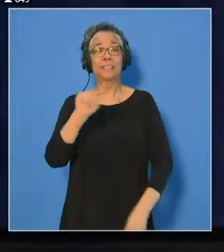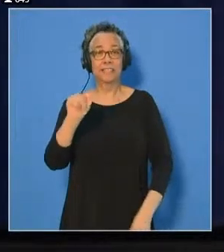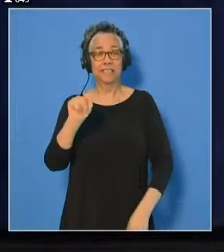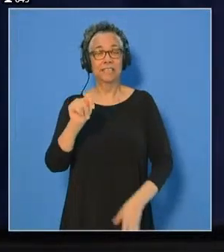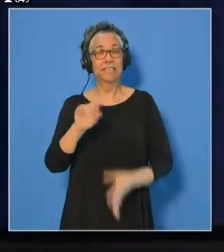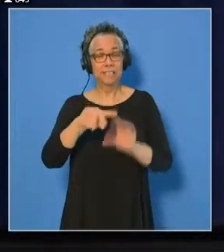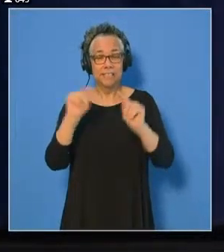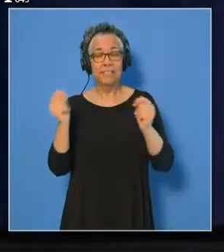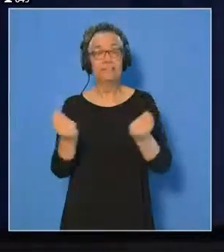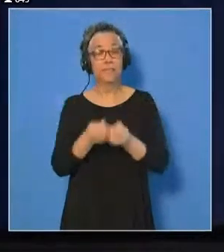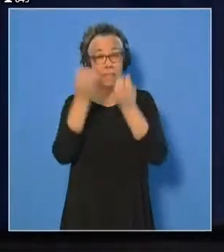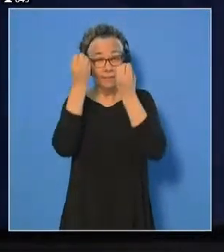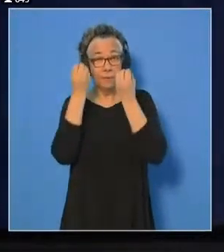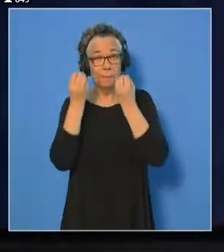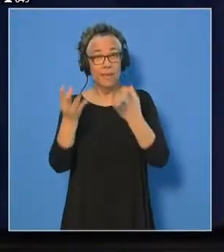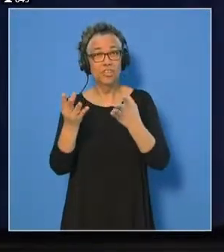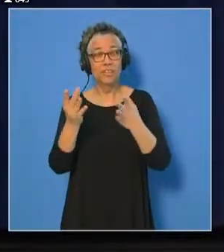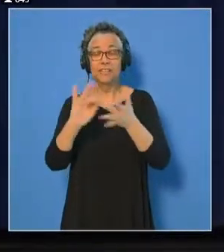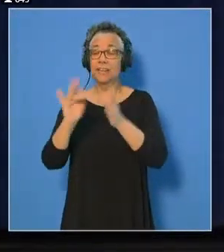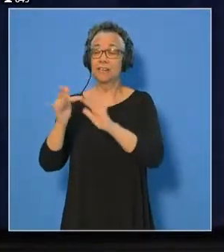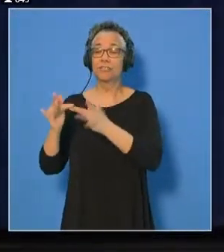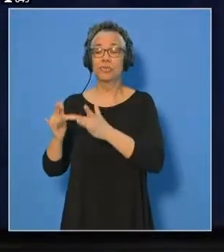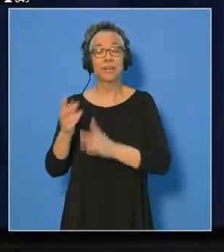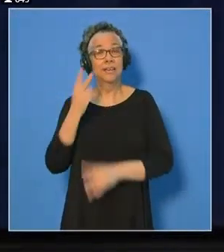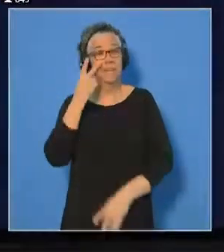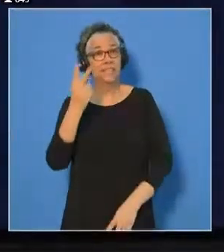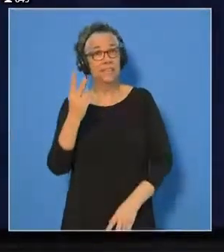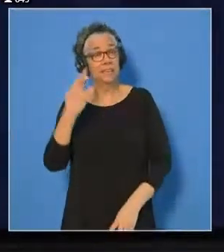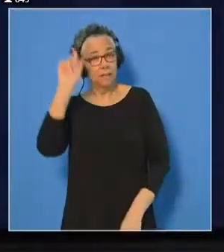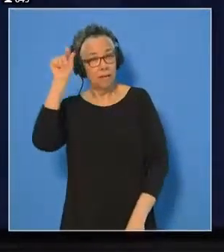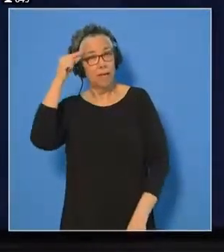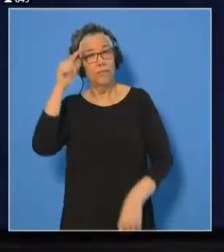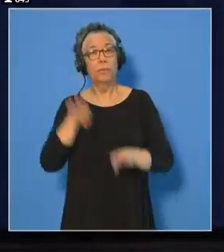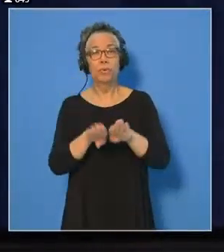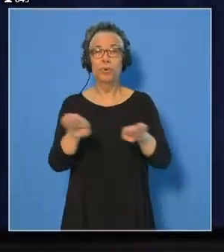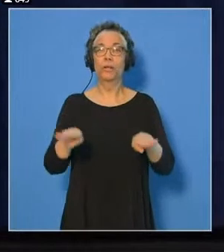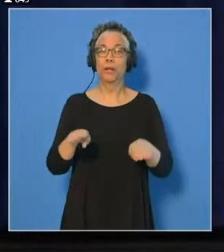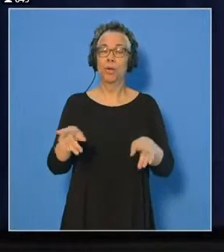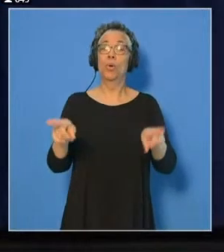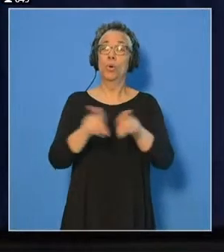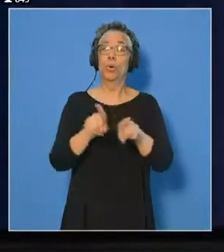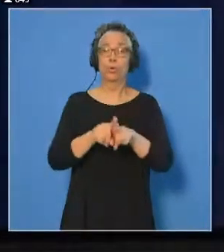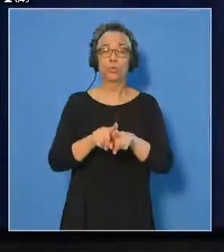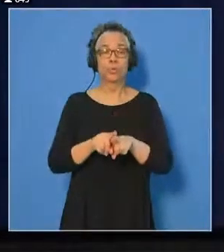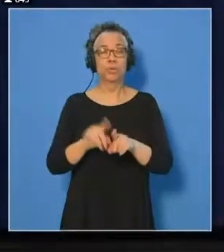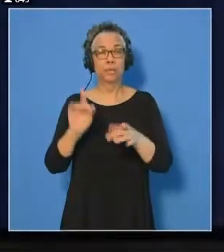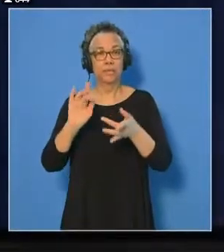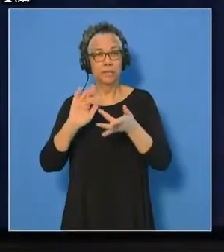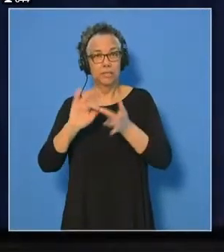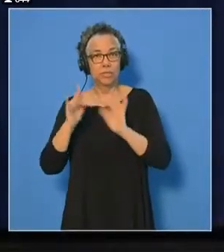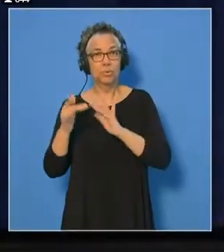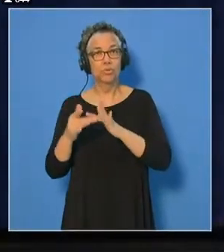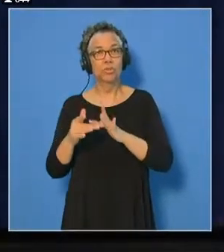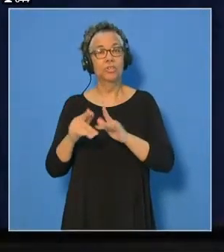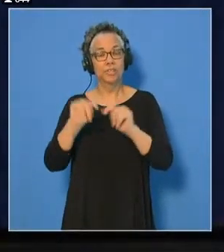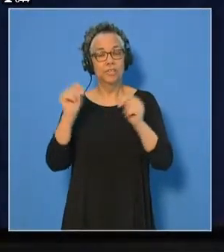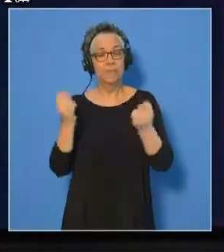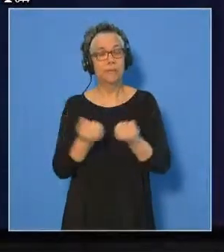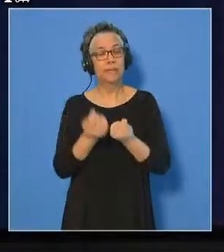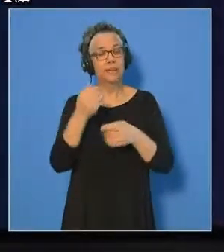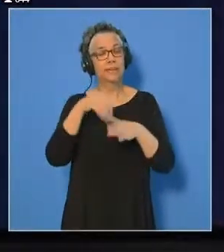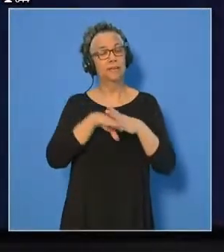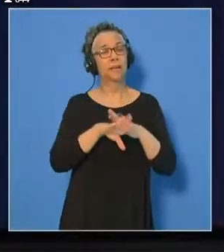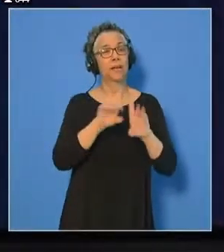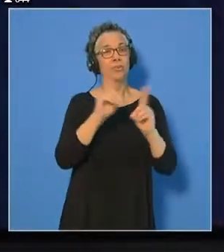team for the Information and Digital Technologies team in the government of Bermuda, and also the digital services team within the Department of